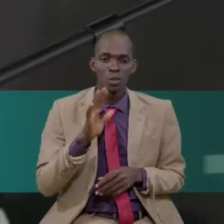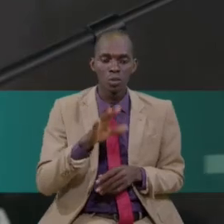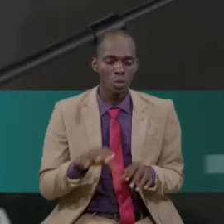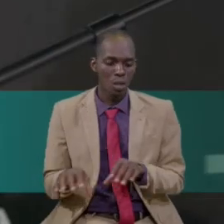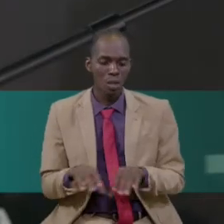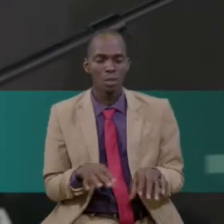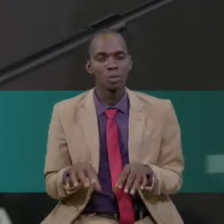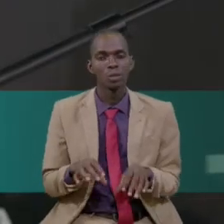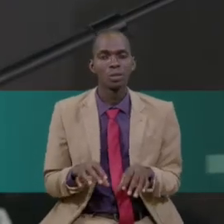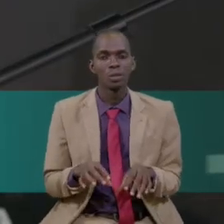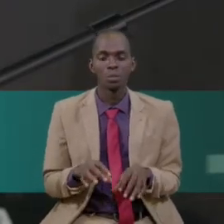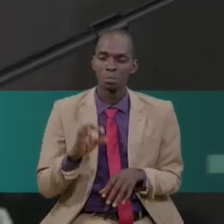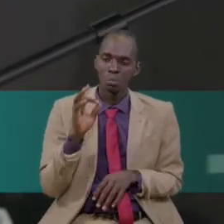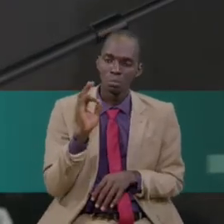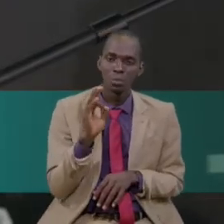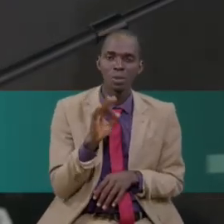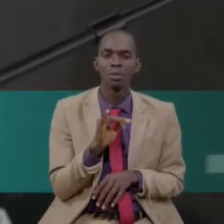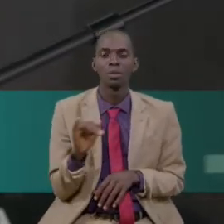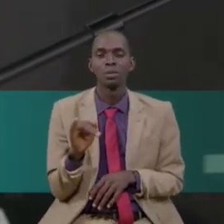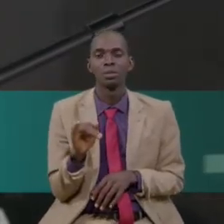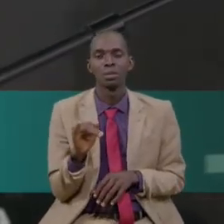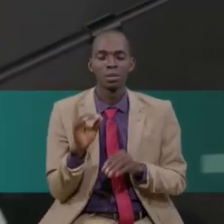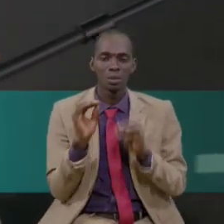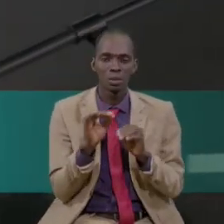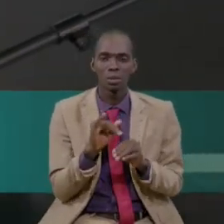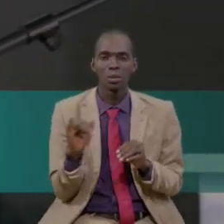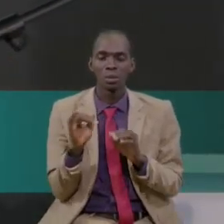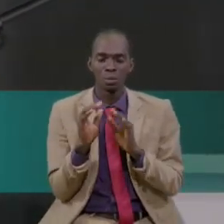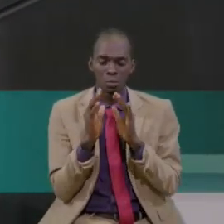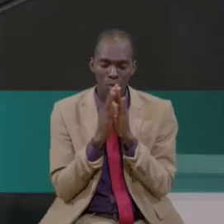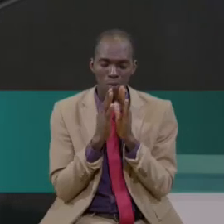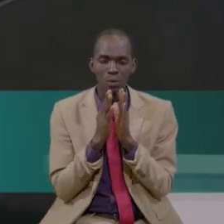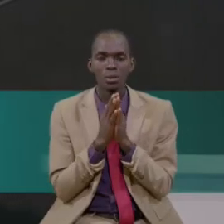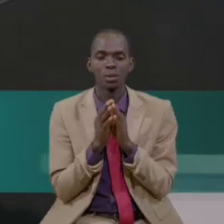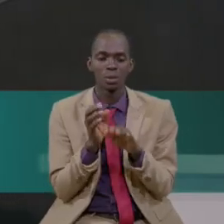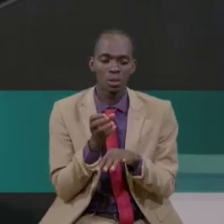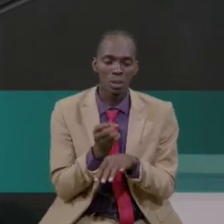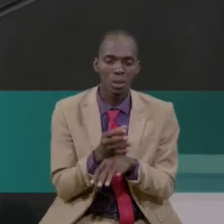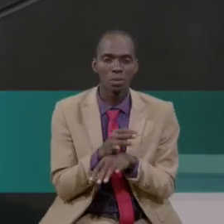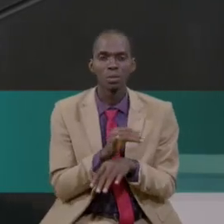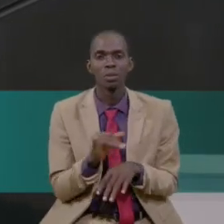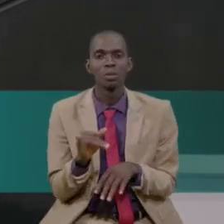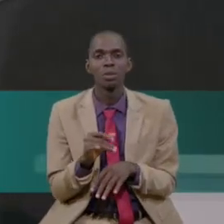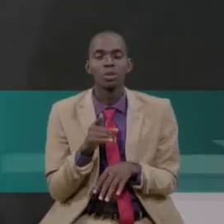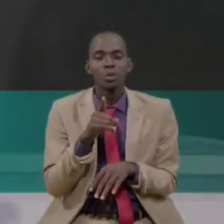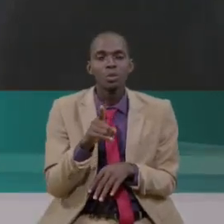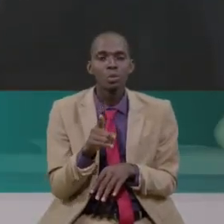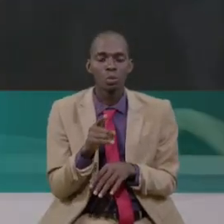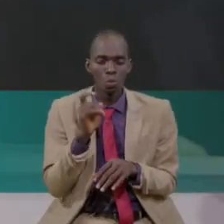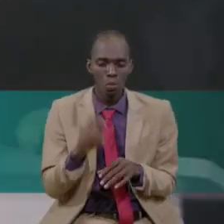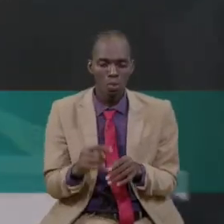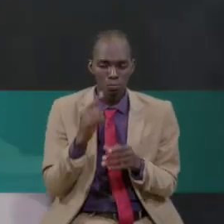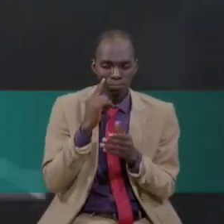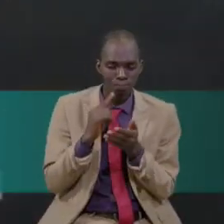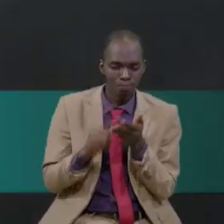ministry, preaching, prayer, counseling, you take note that you're